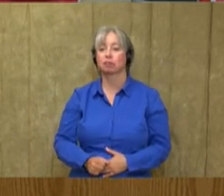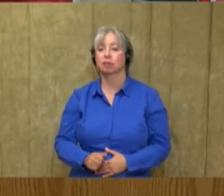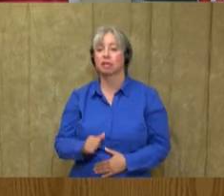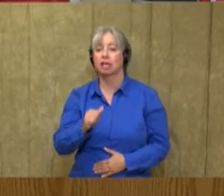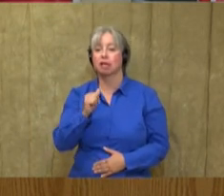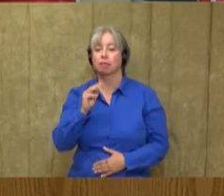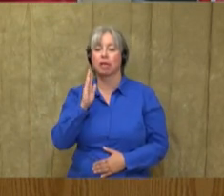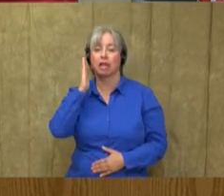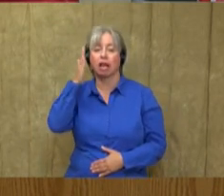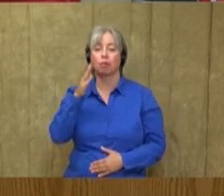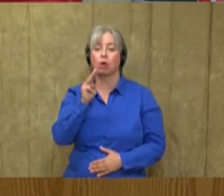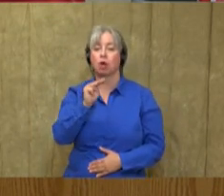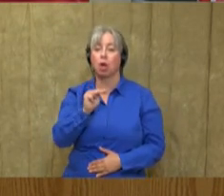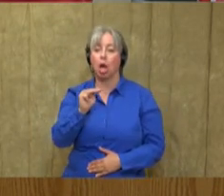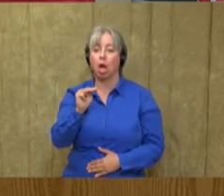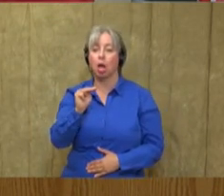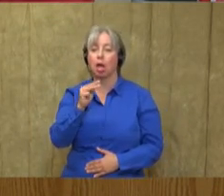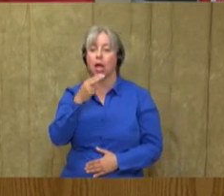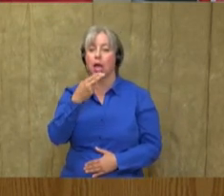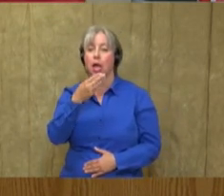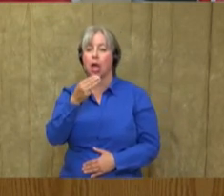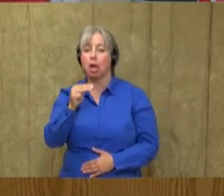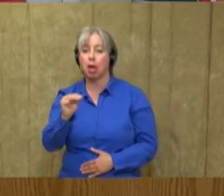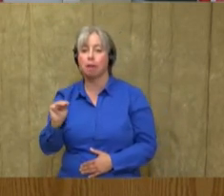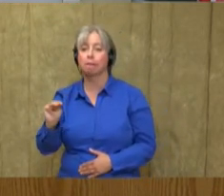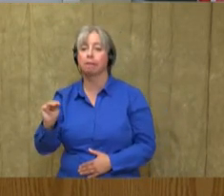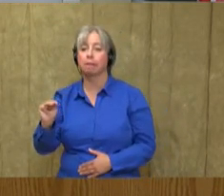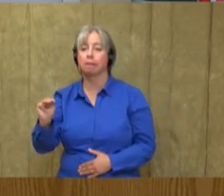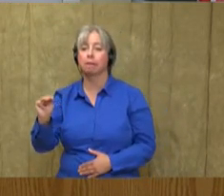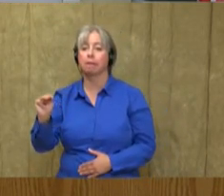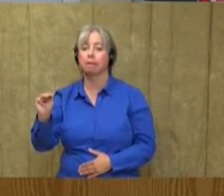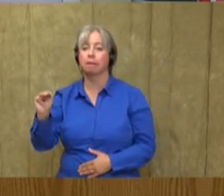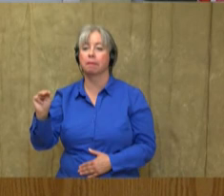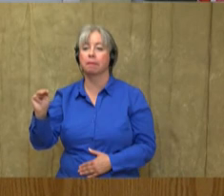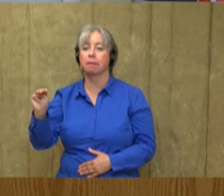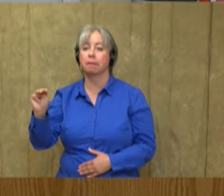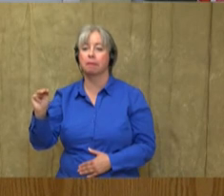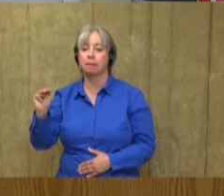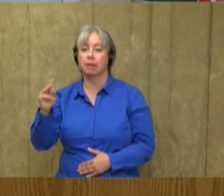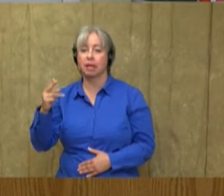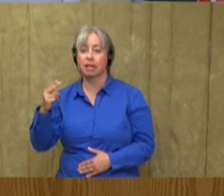hum. We have a pitch. And if you think about pitch, you think